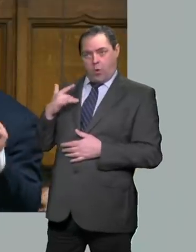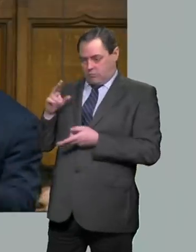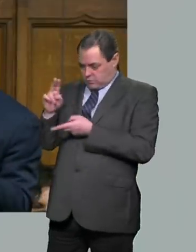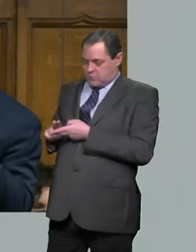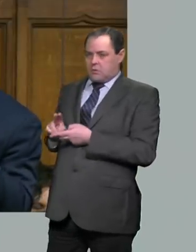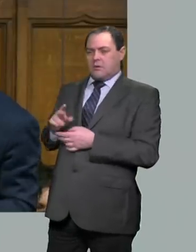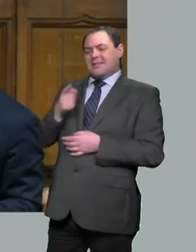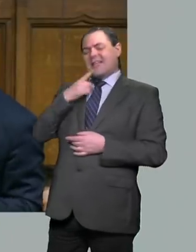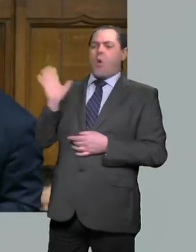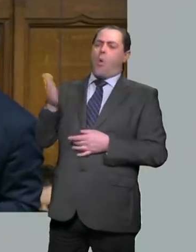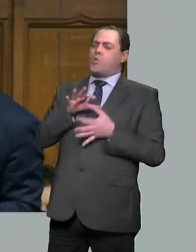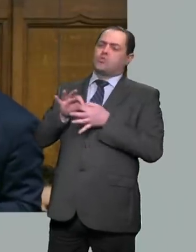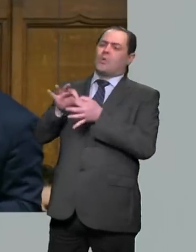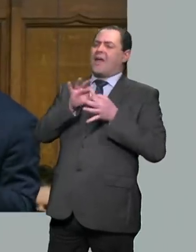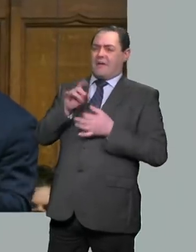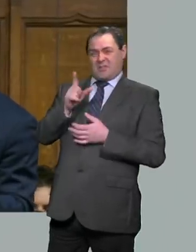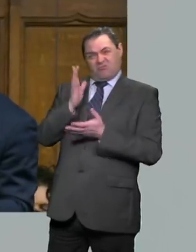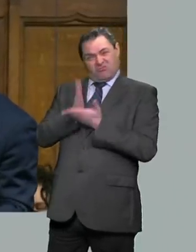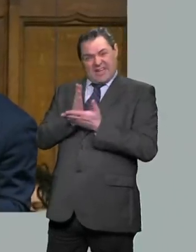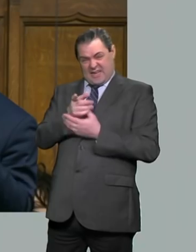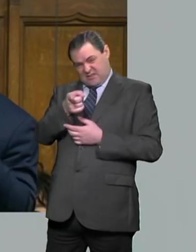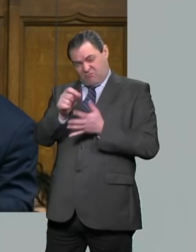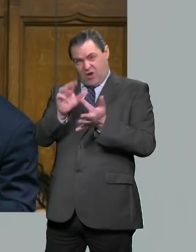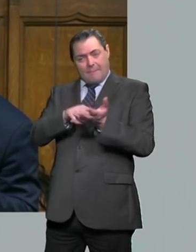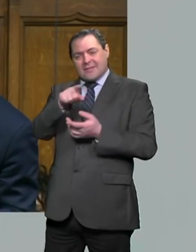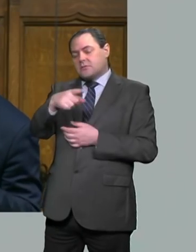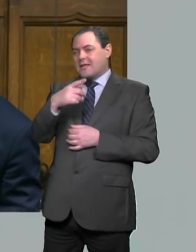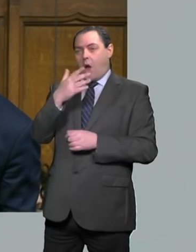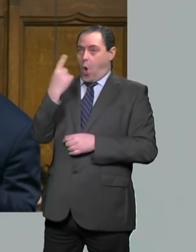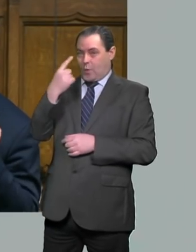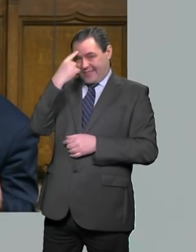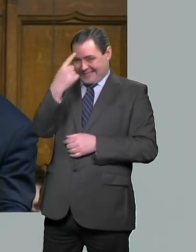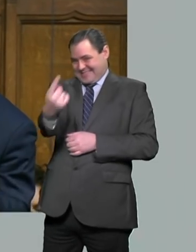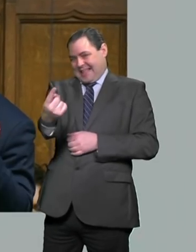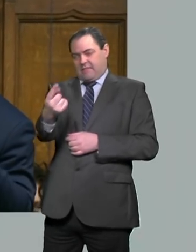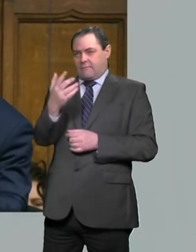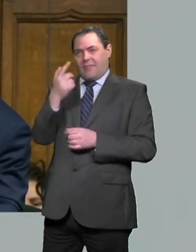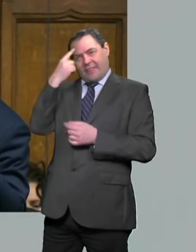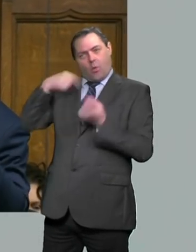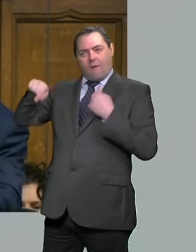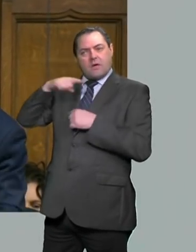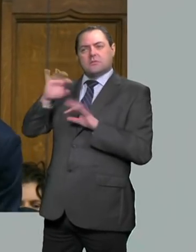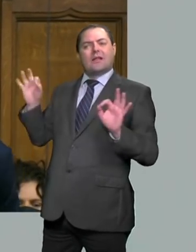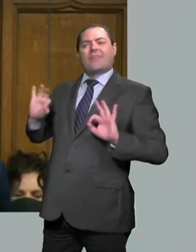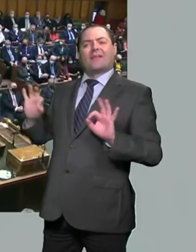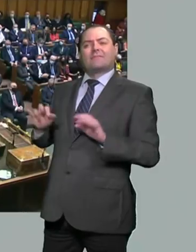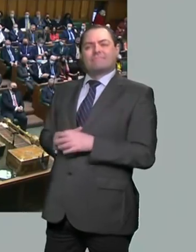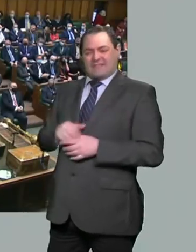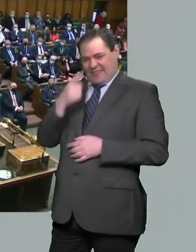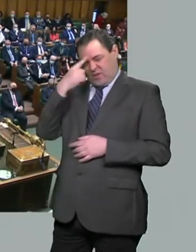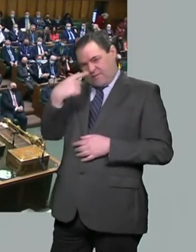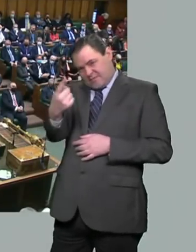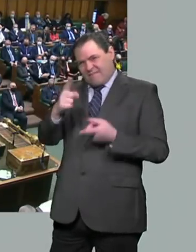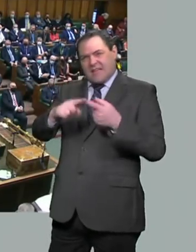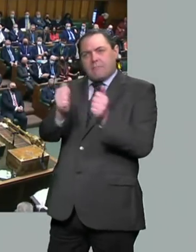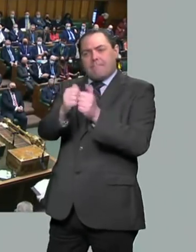together. Isn't it the truth, Mr. Speaker, that this Prime Minister has only ever been in it for himself and his rich mates?